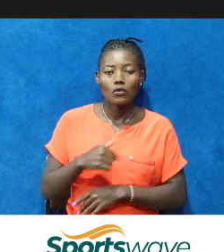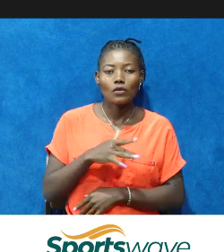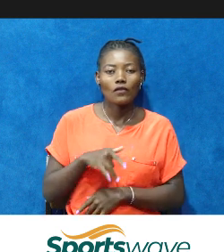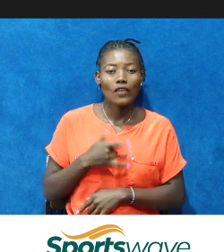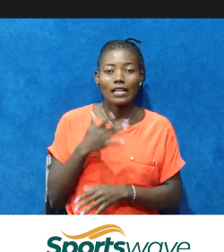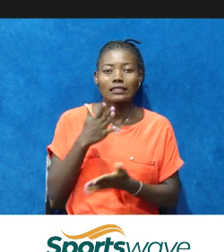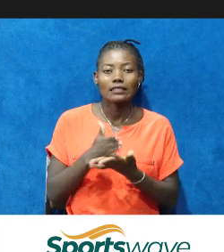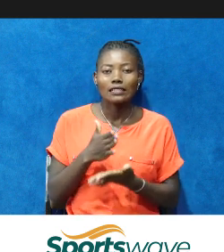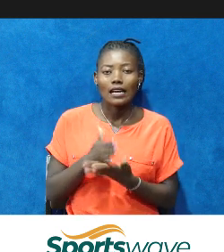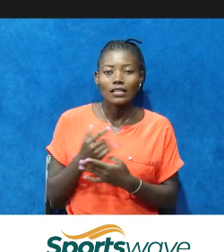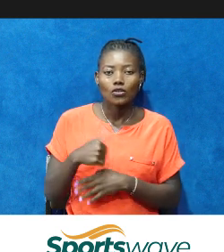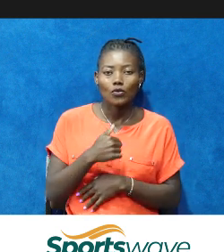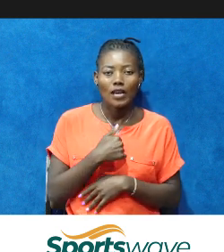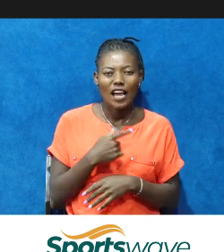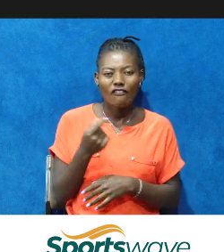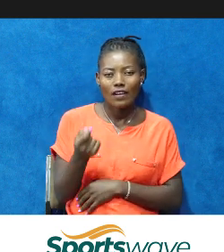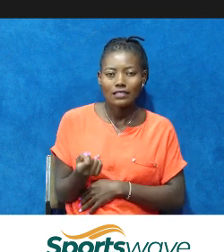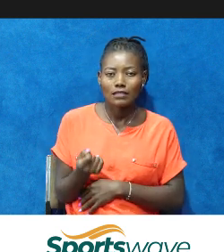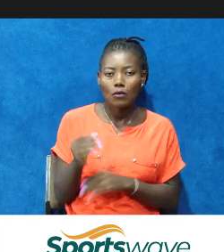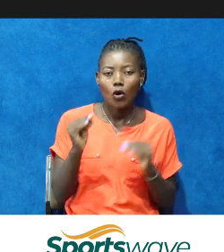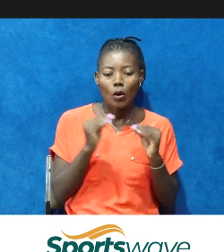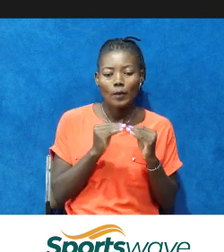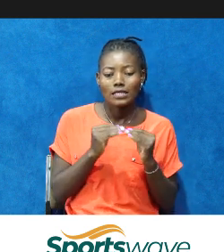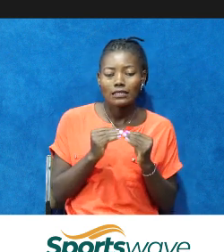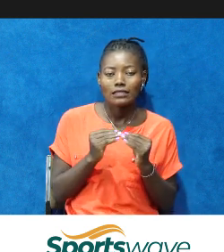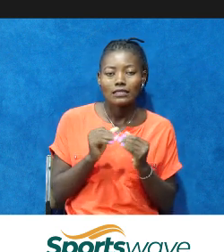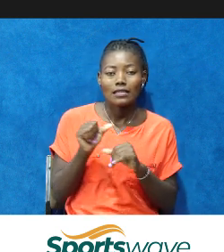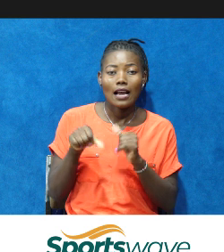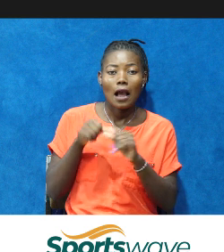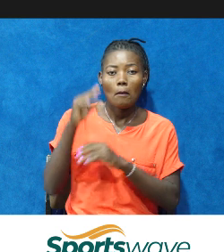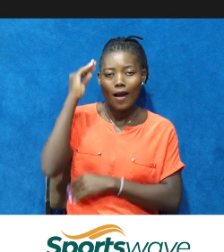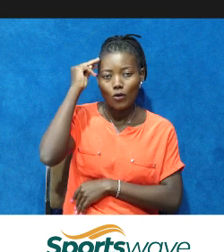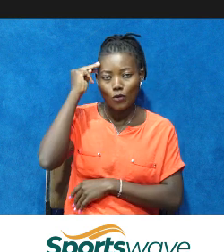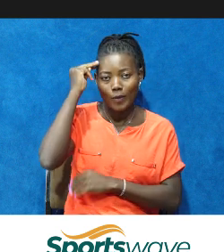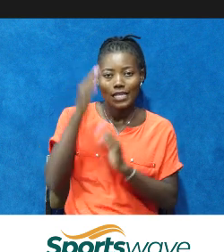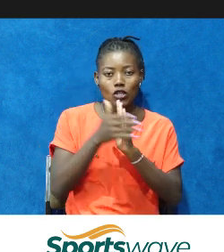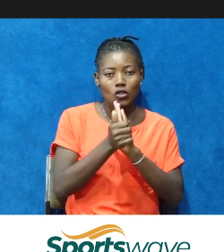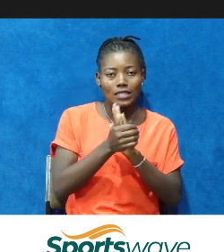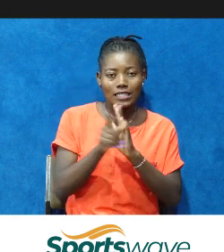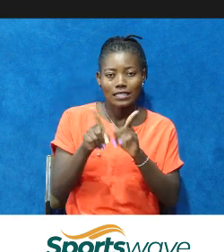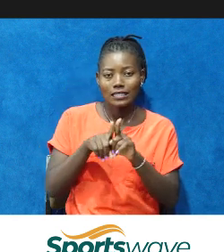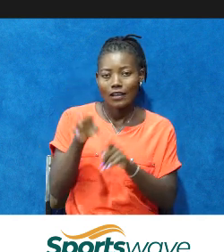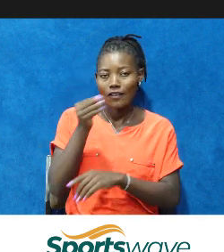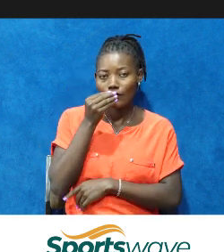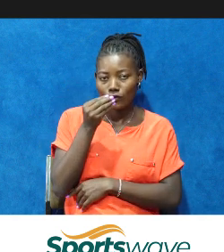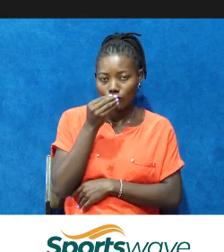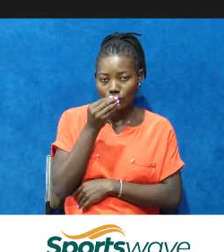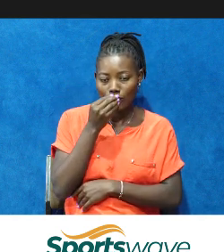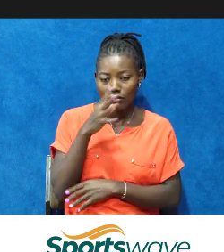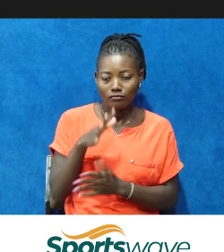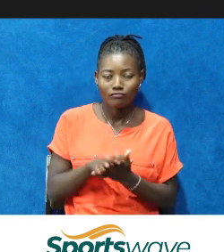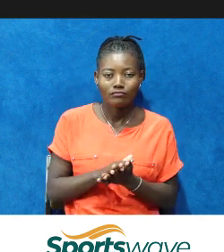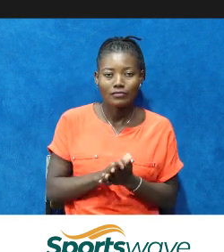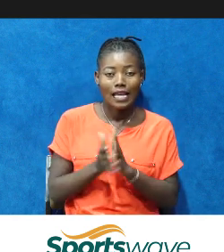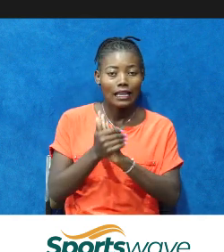right. We have just a small session in terms of mental skills and nutrition. The specialists